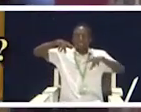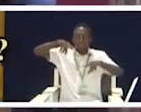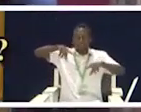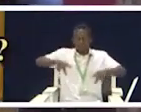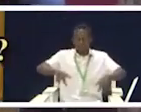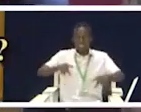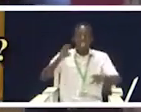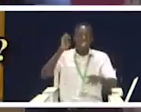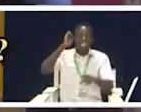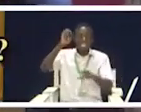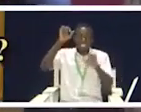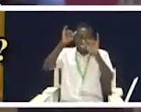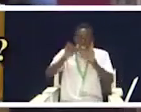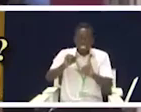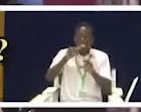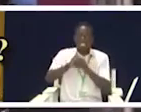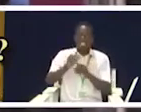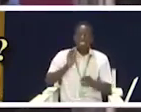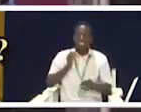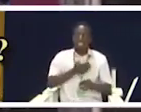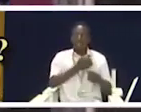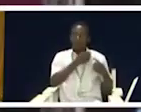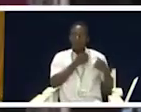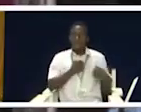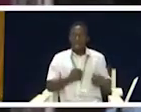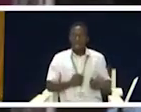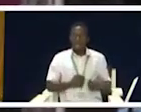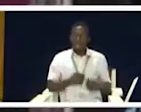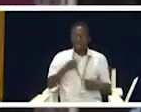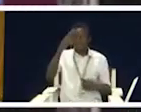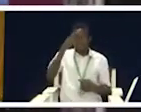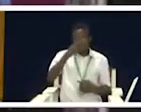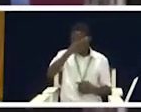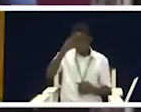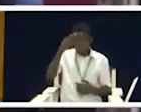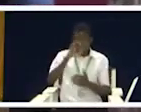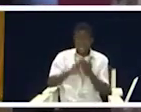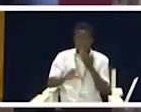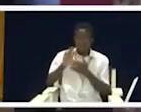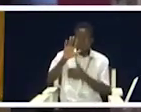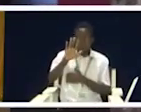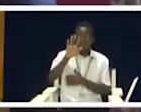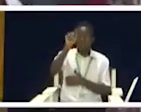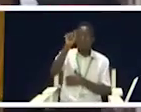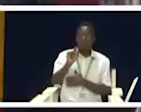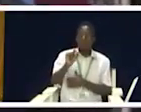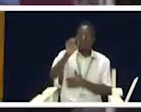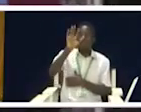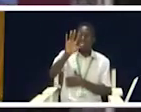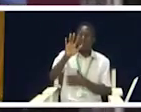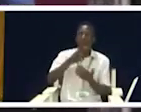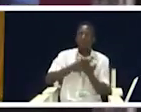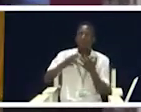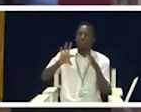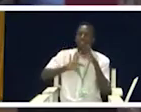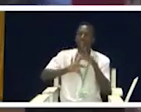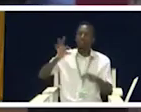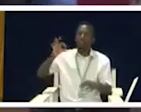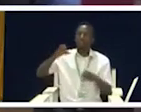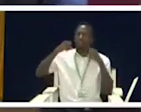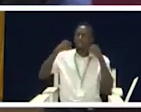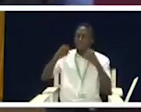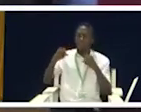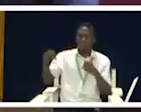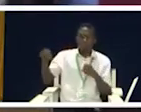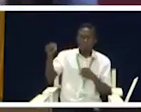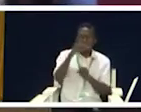our hearts. The love of God is shed in our heart by the Holy Ghost. Romans 5 verse 5. Romans 5 verse 5. The Holy Spirit empowers you. He helps you to live